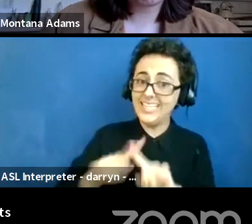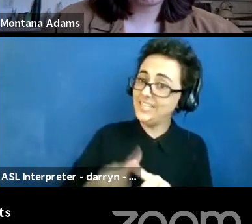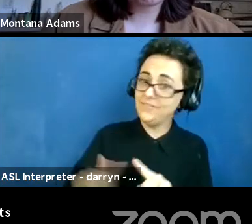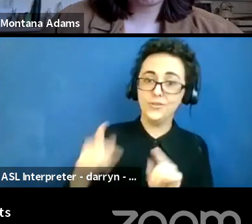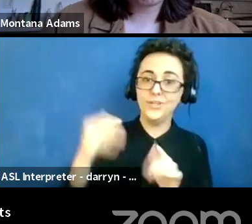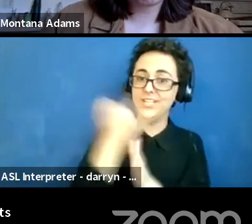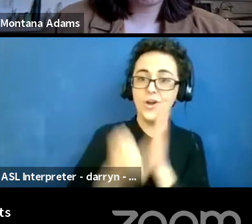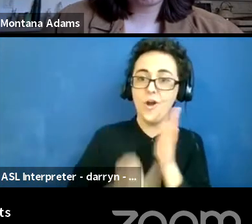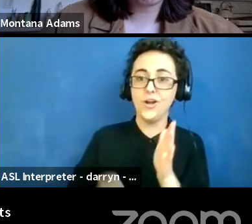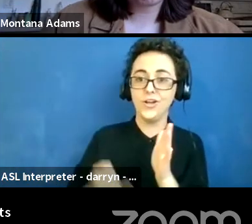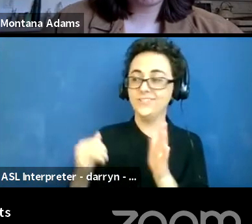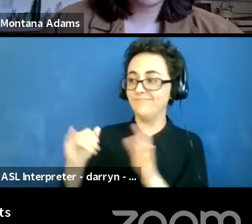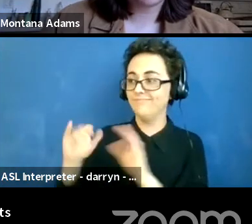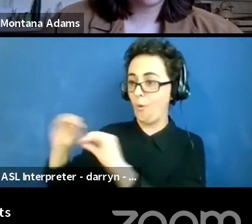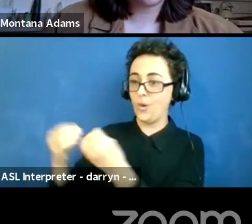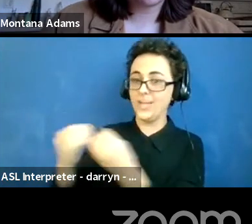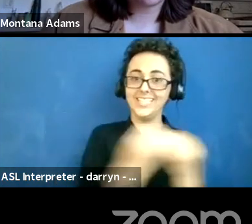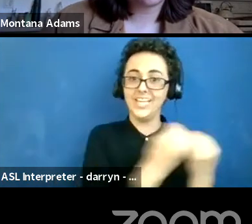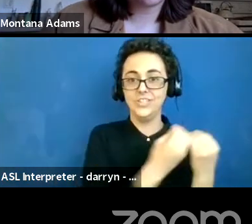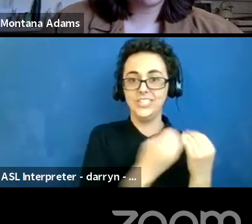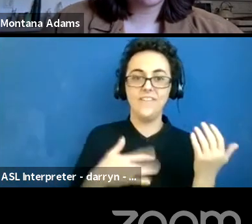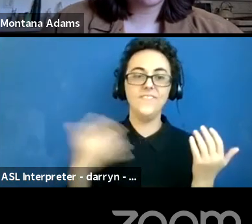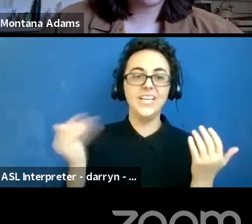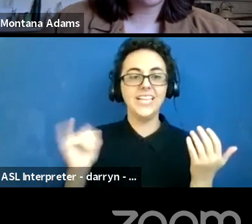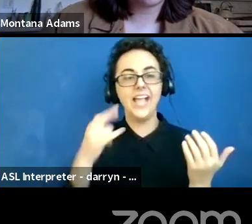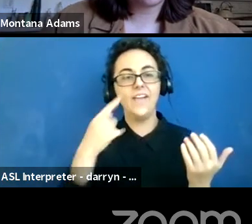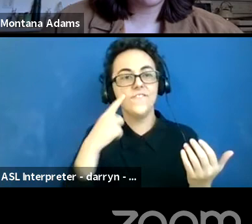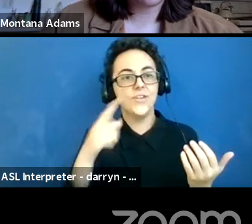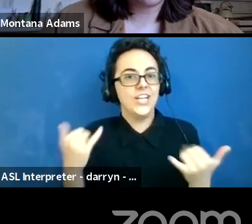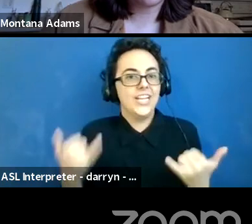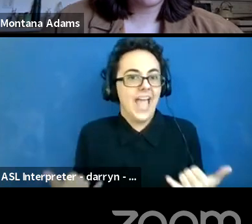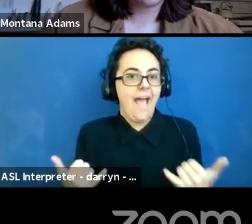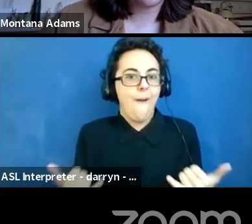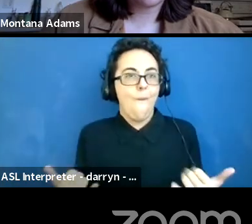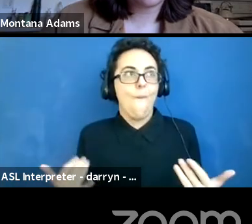they're, for now, until we're able to,